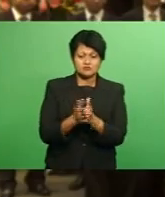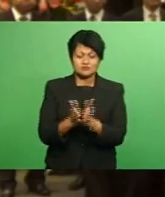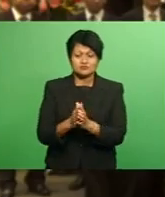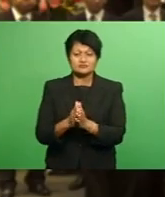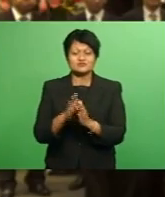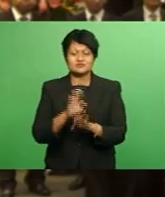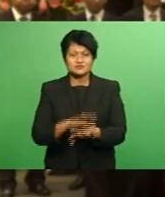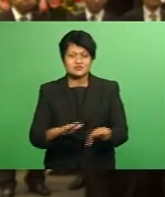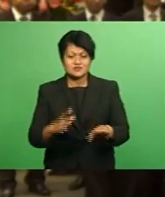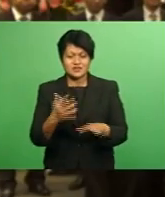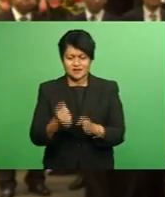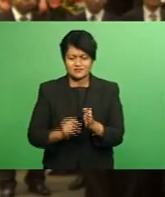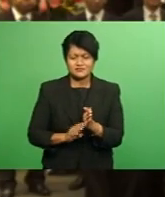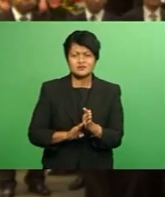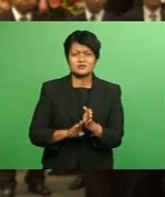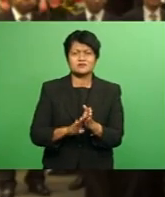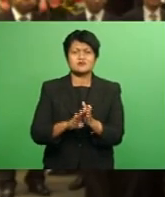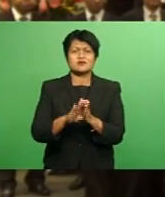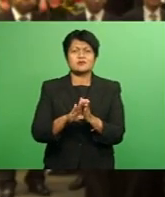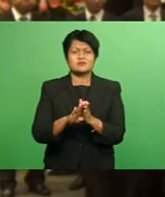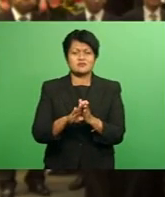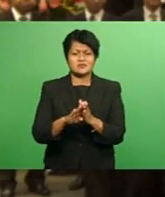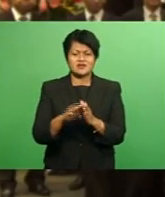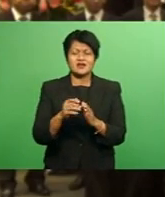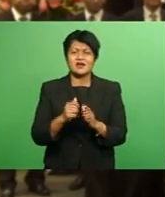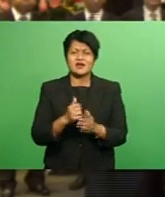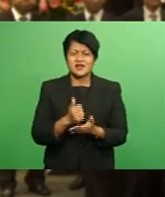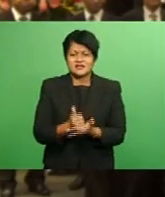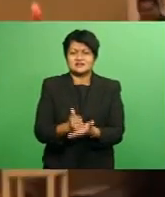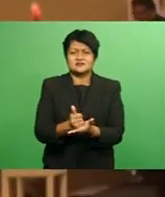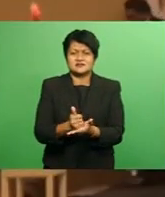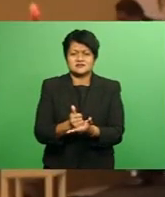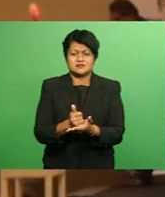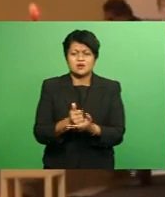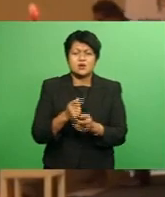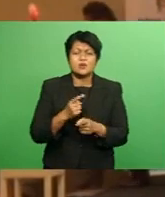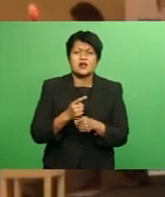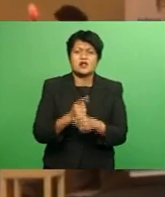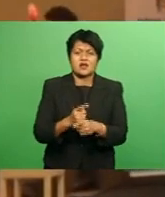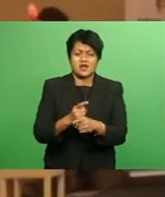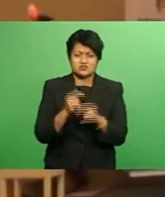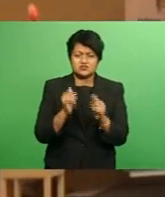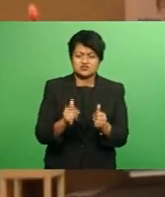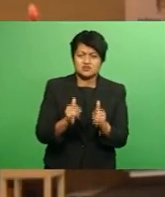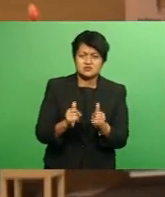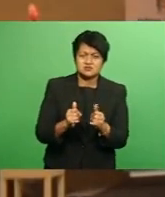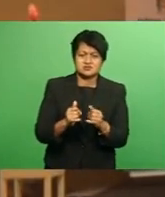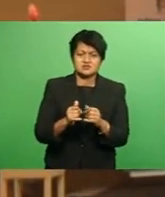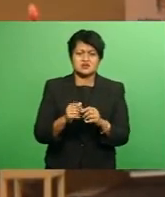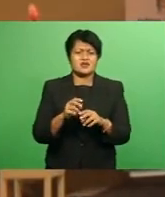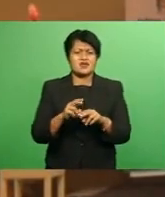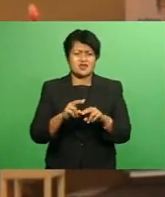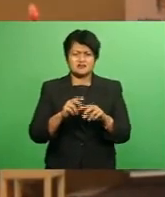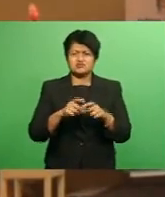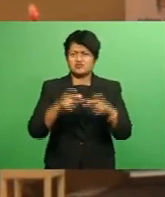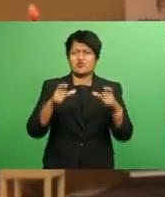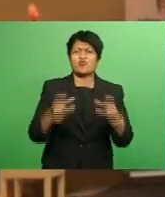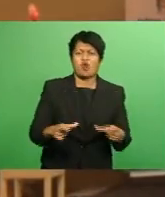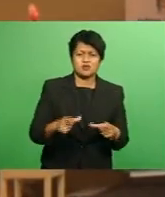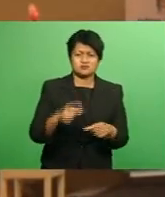with assistance from UNICEF, will guide judges and magistrates in family and civil proceedings in terms of